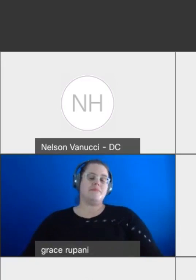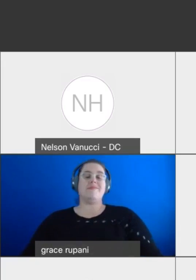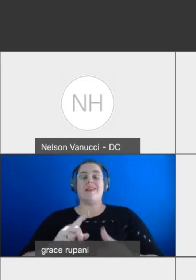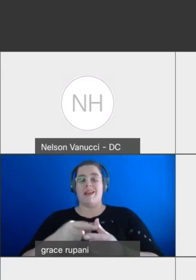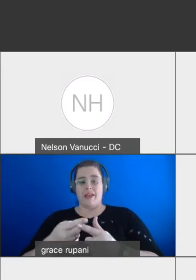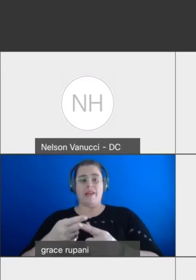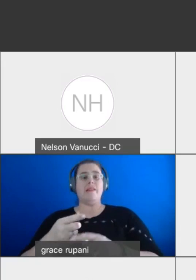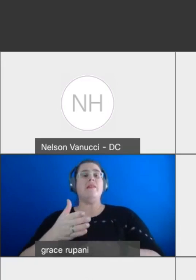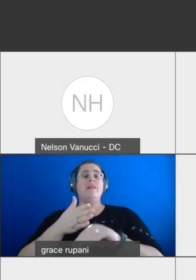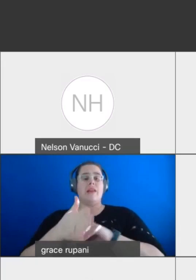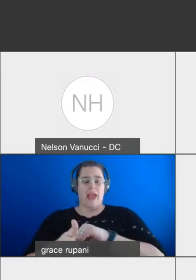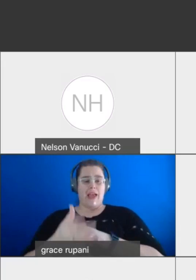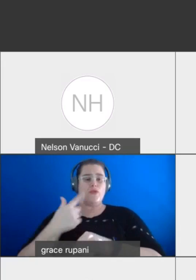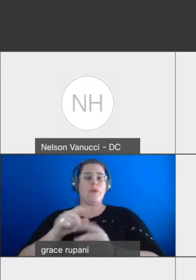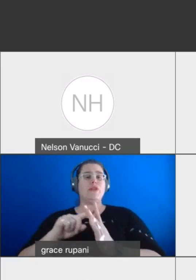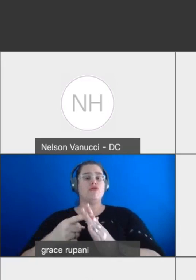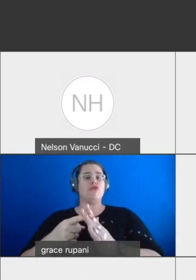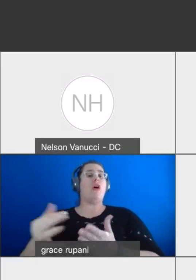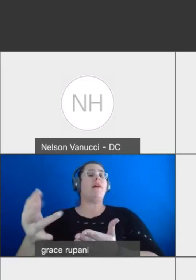more certainty.